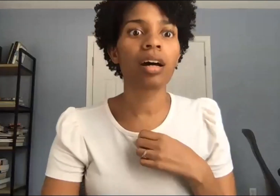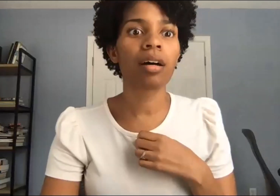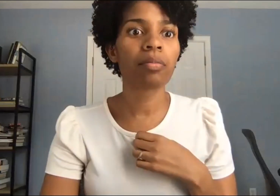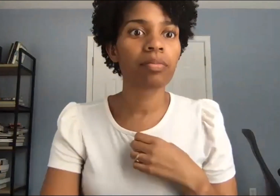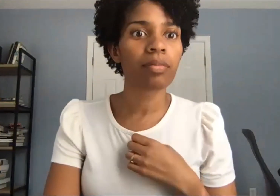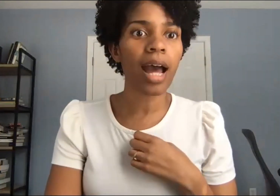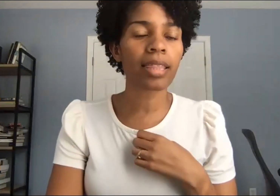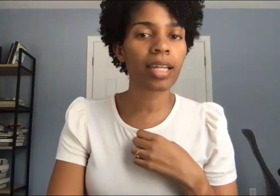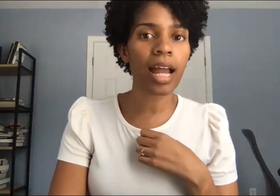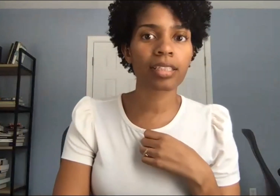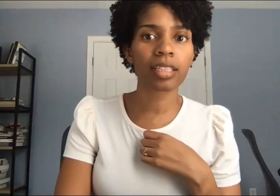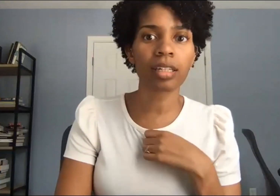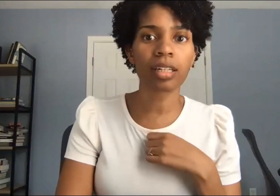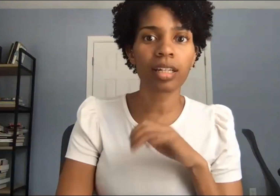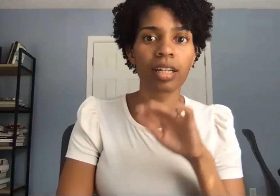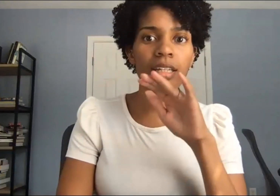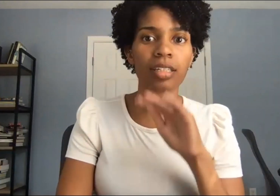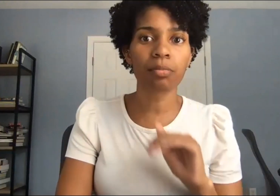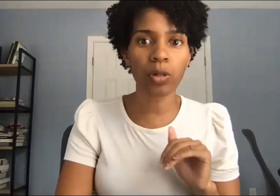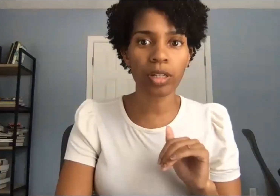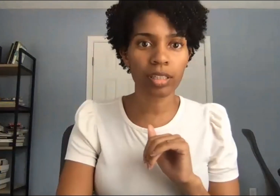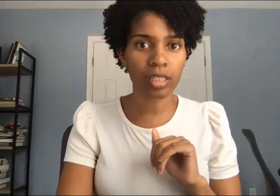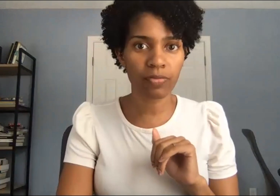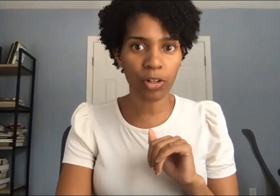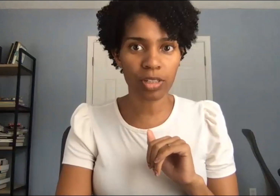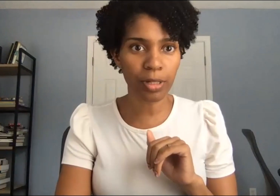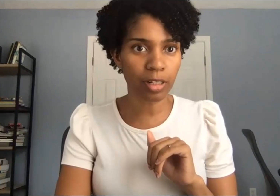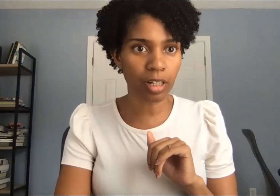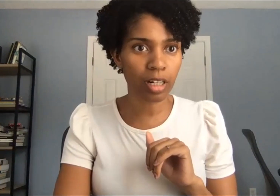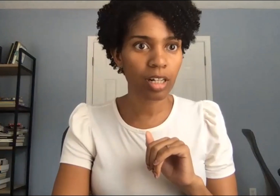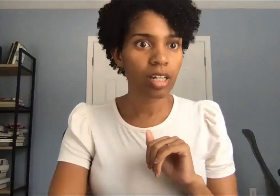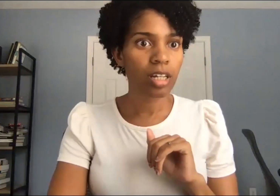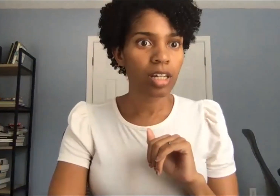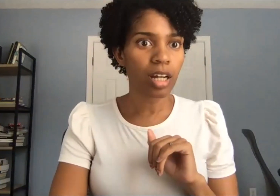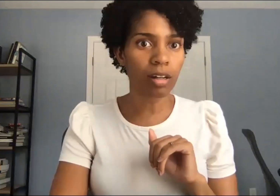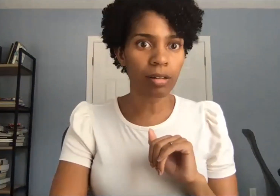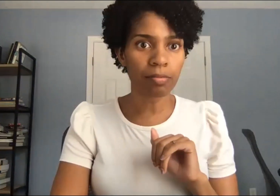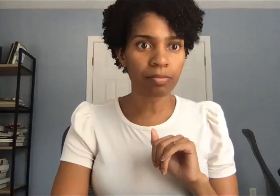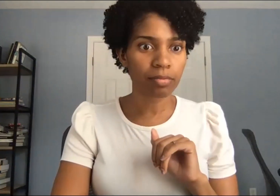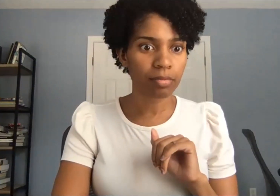Okay, I think I accidentally demoted this first speaker.